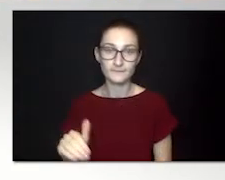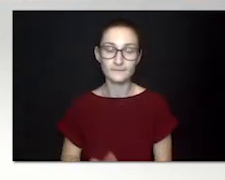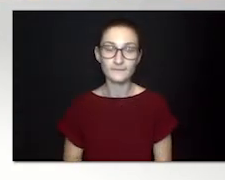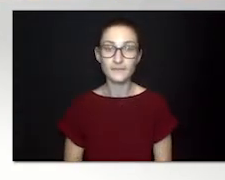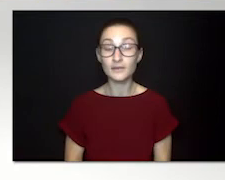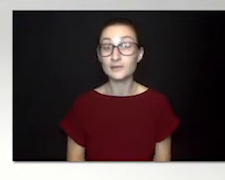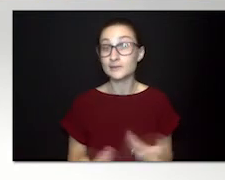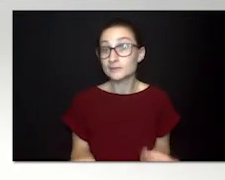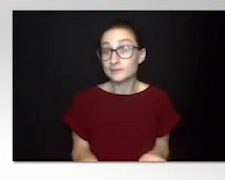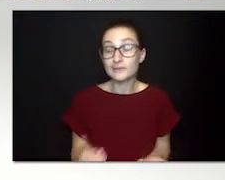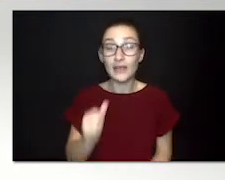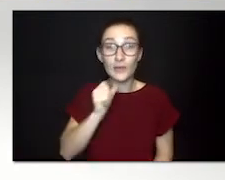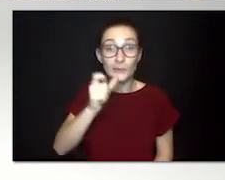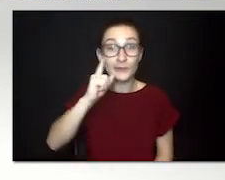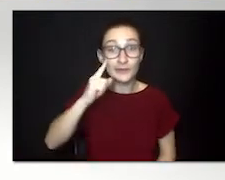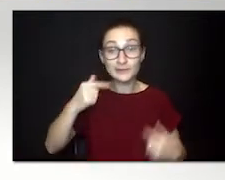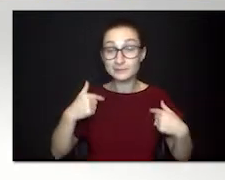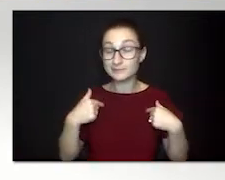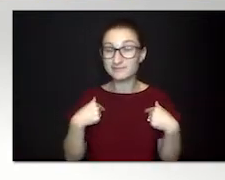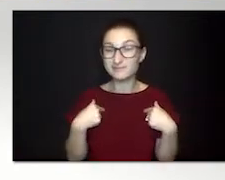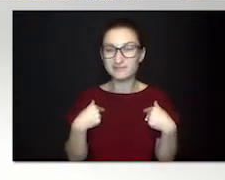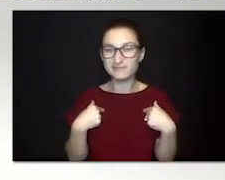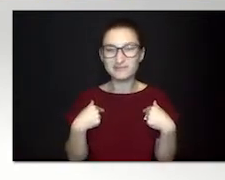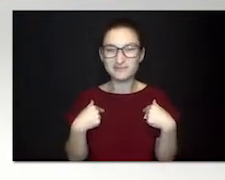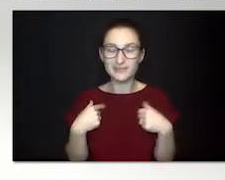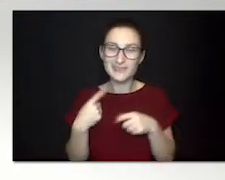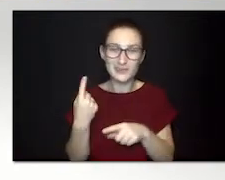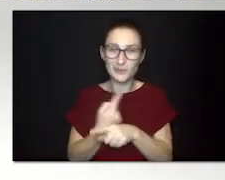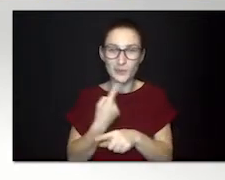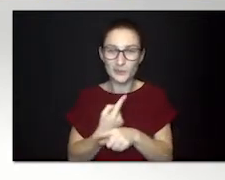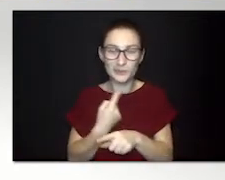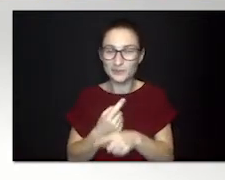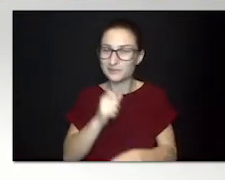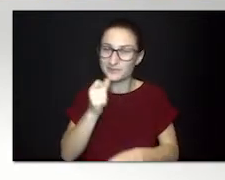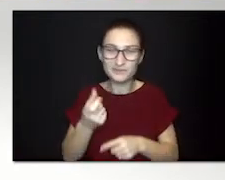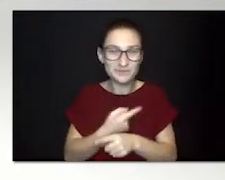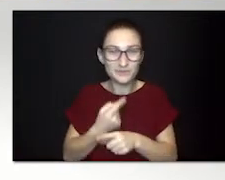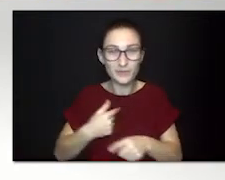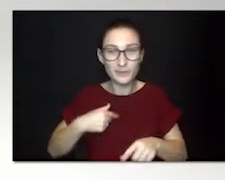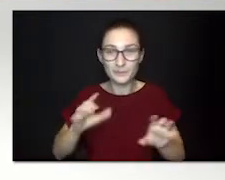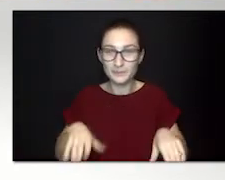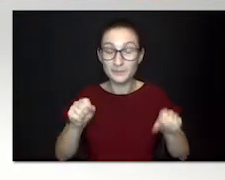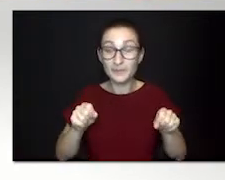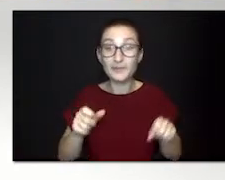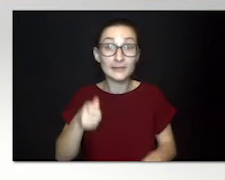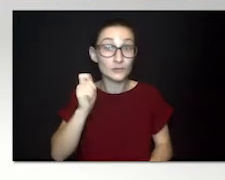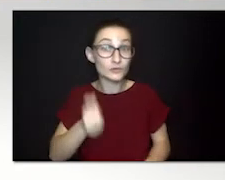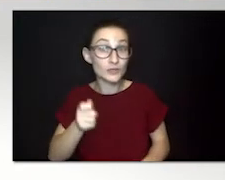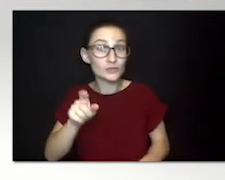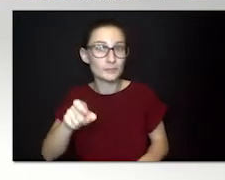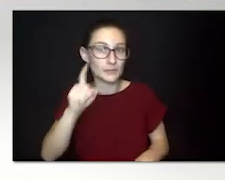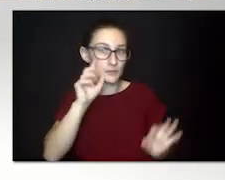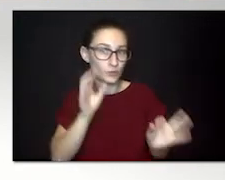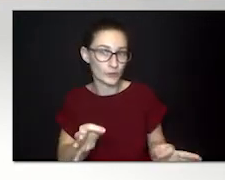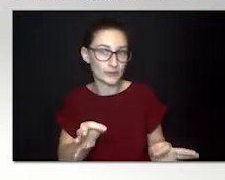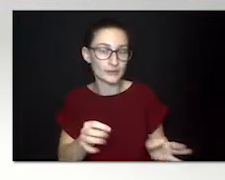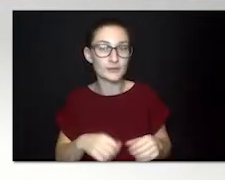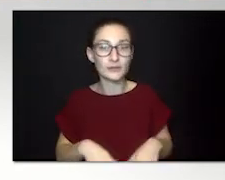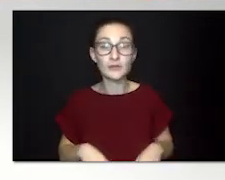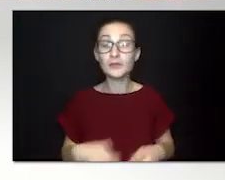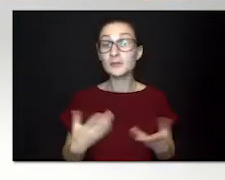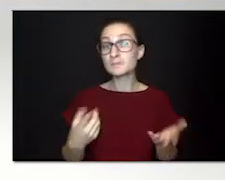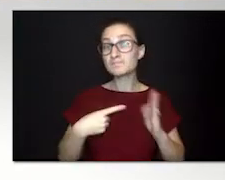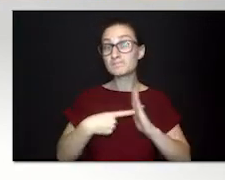say, I don't think it's appropriate for me to have to fulfill this. A judge is going to have to agree with you on that. Times when we kind of see